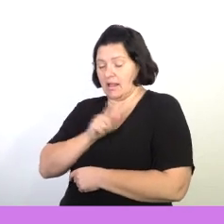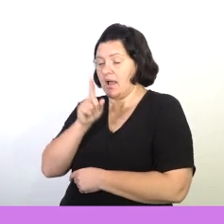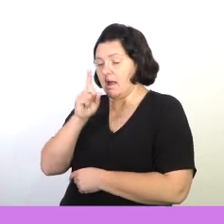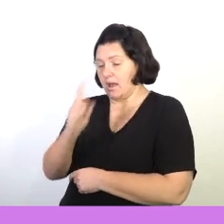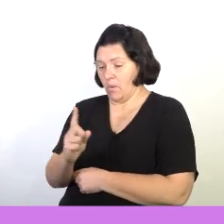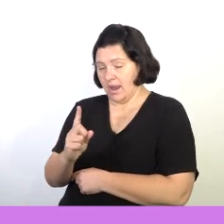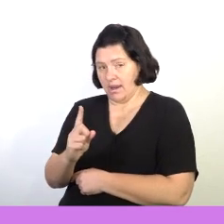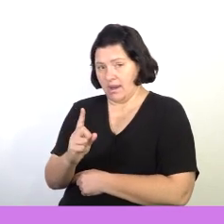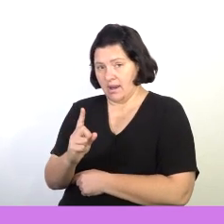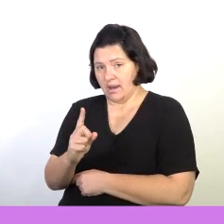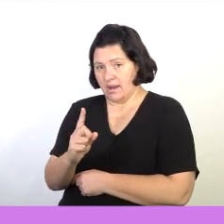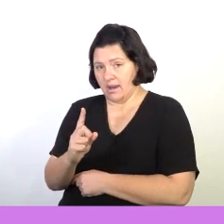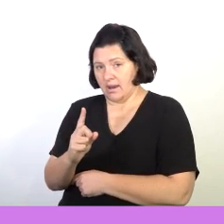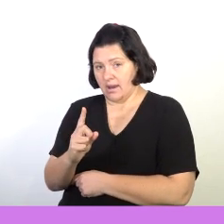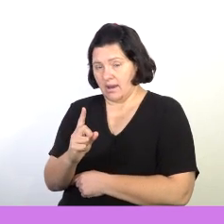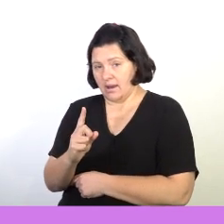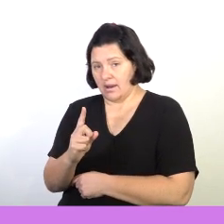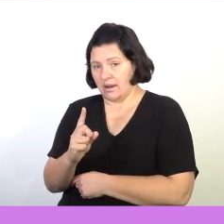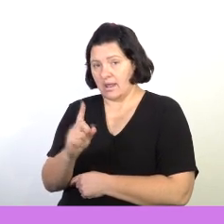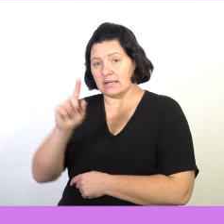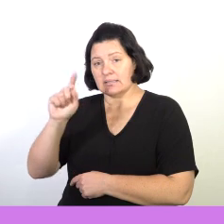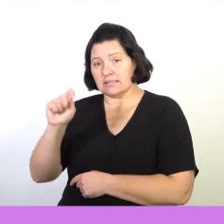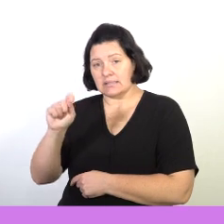told that 1